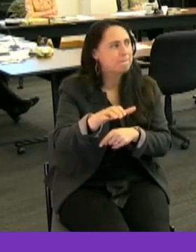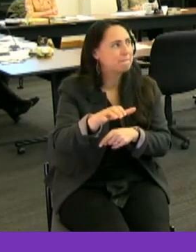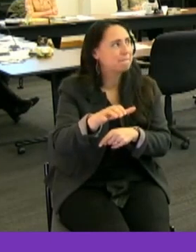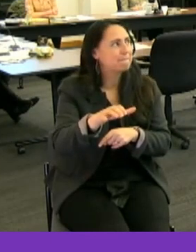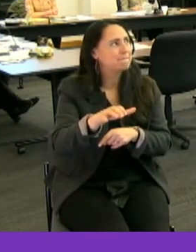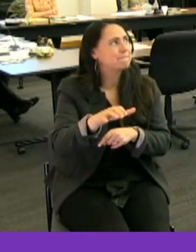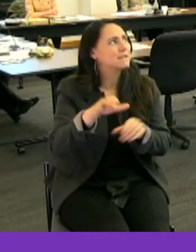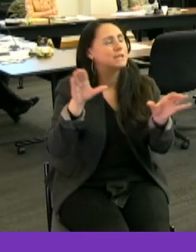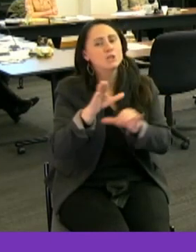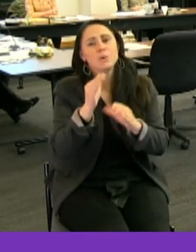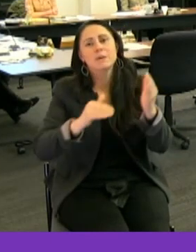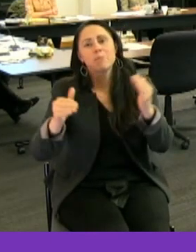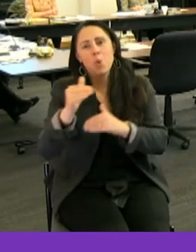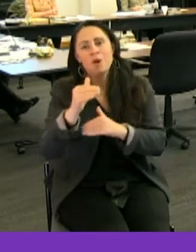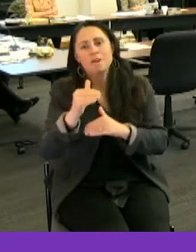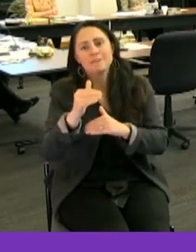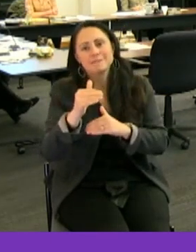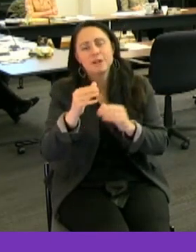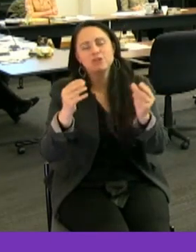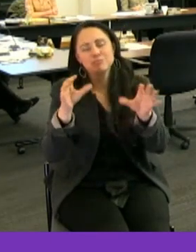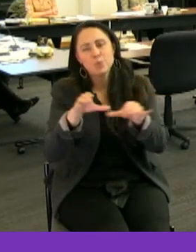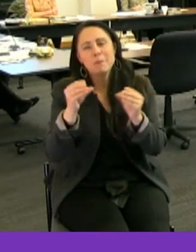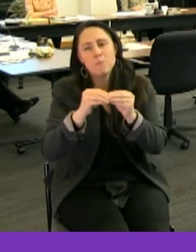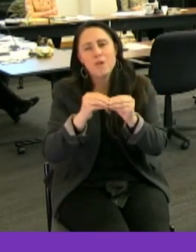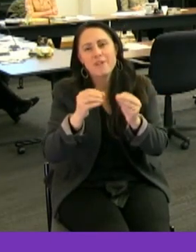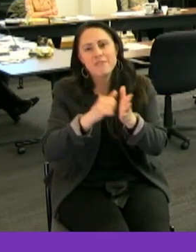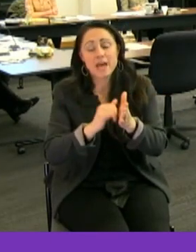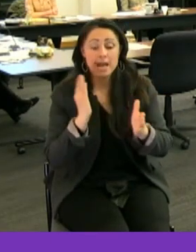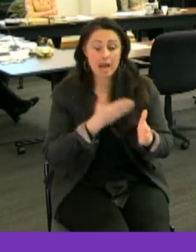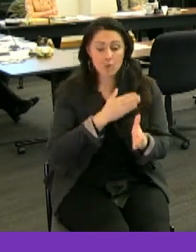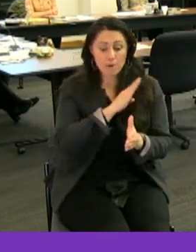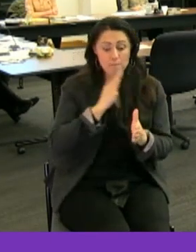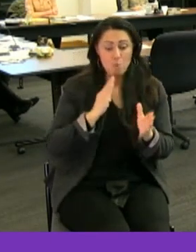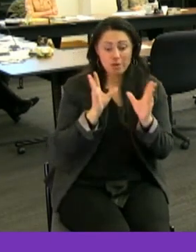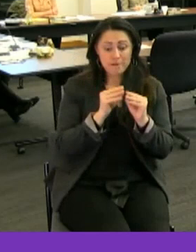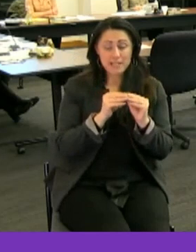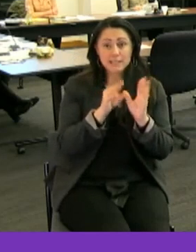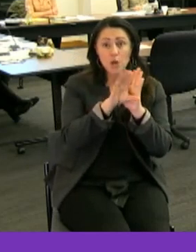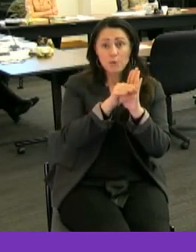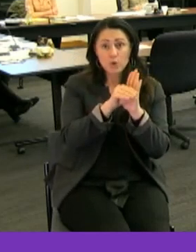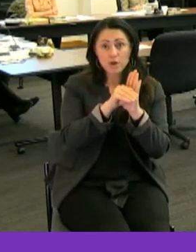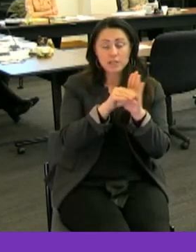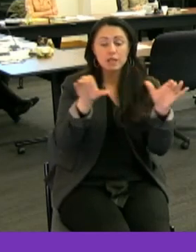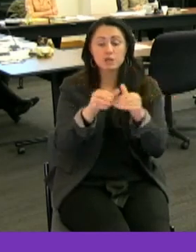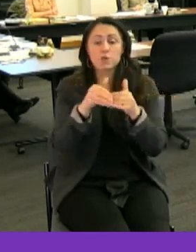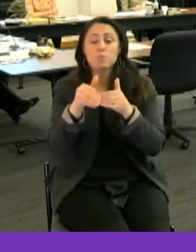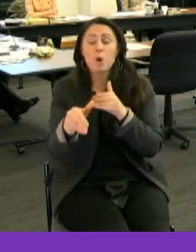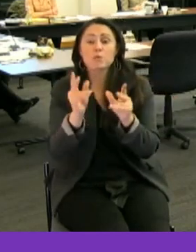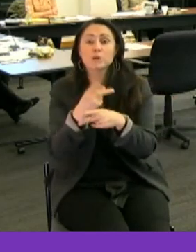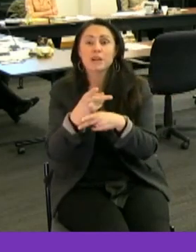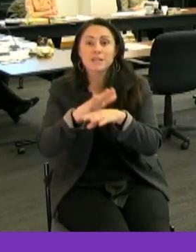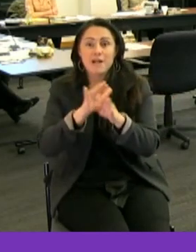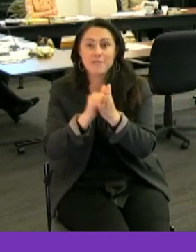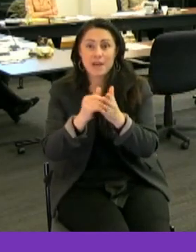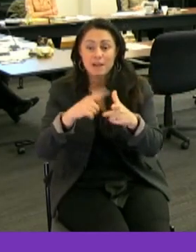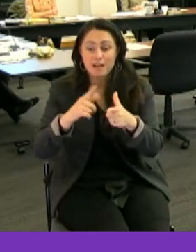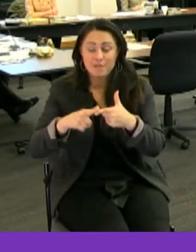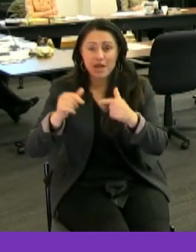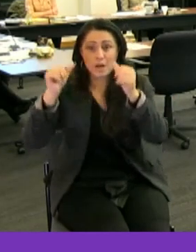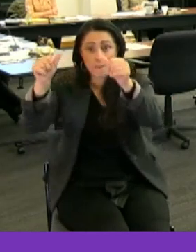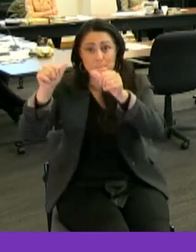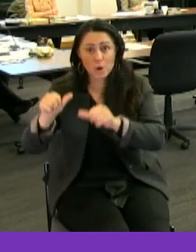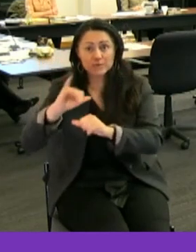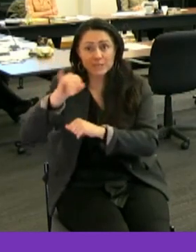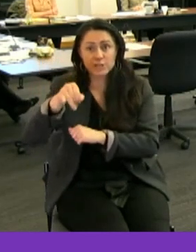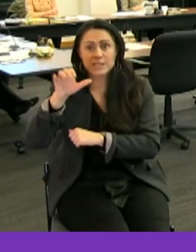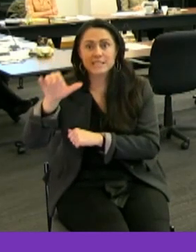We're doing more than that, of course. Our board meetings are recorded. We do post-production on those recordings and then post those to our